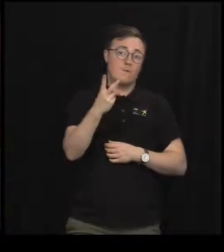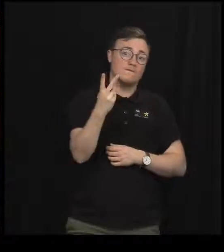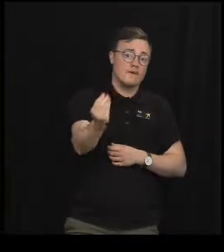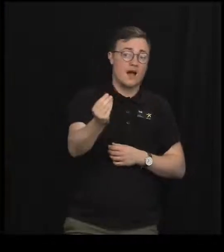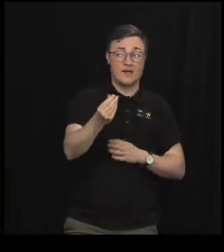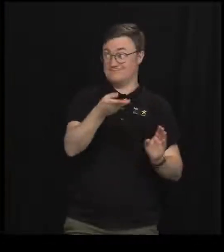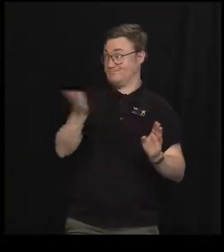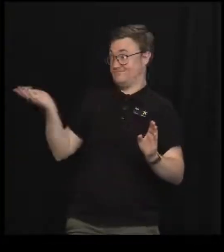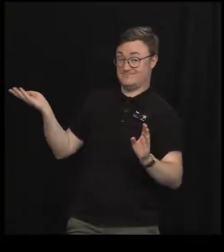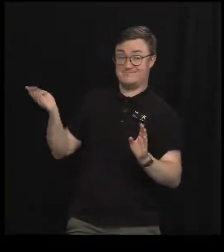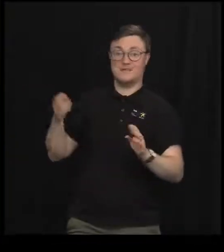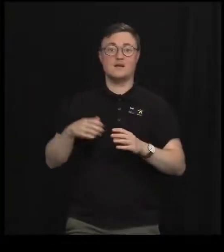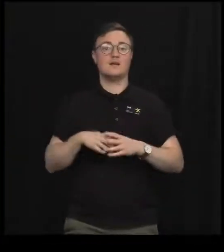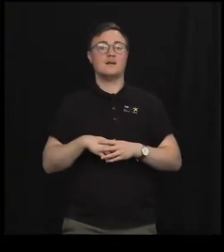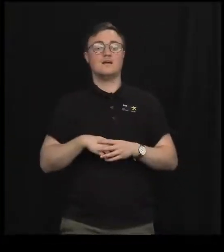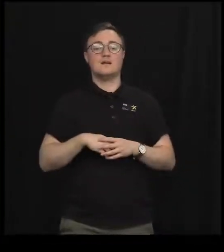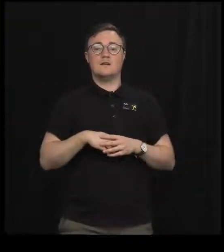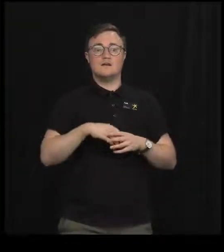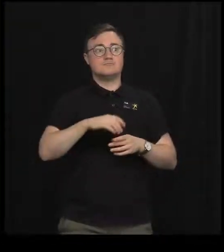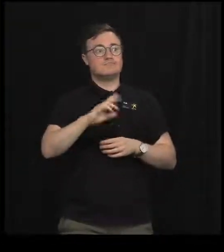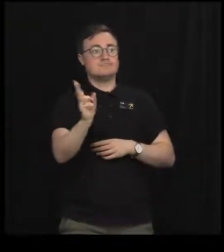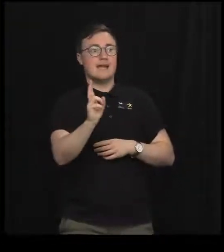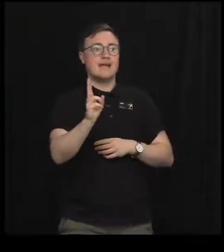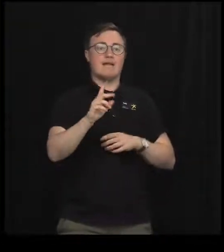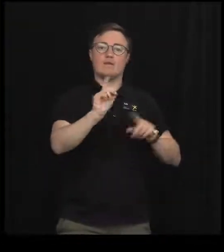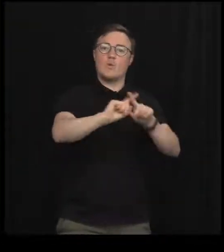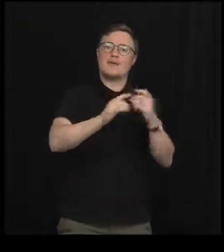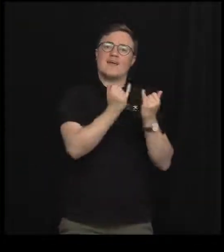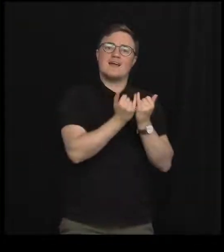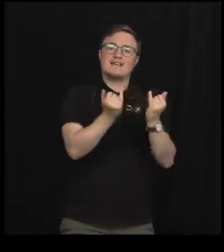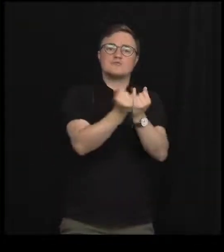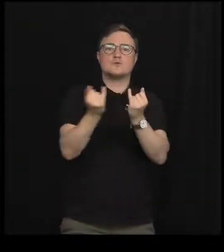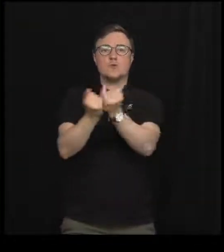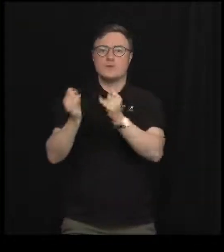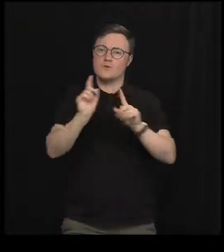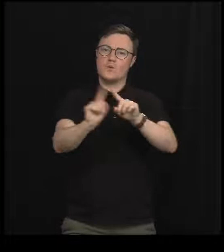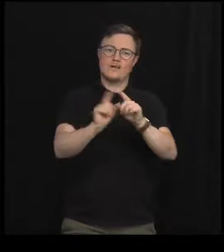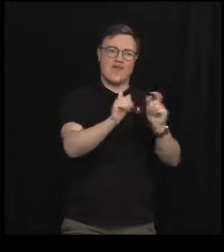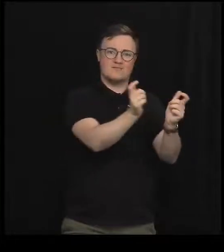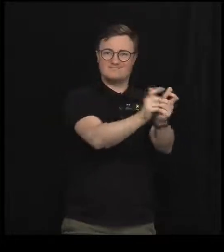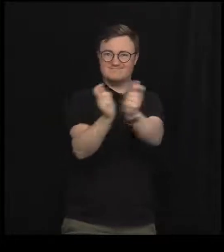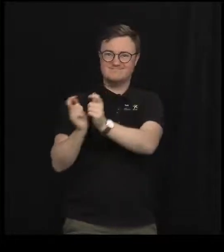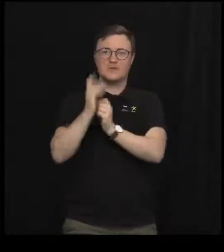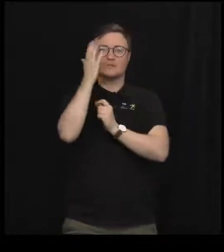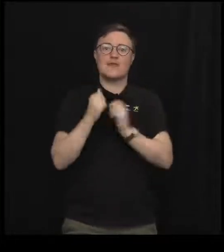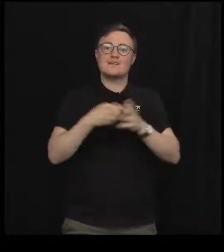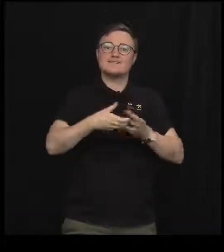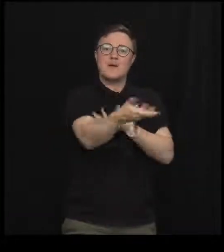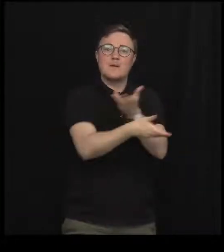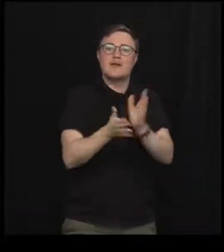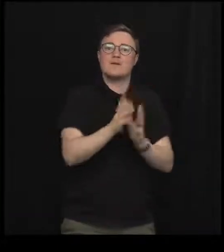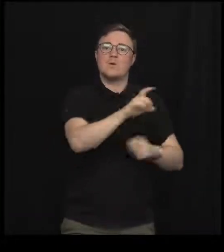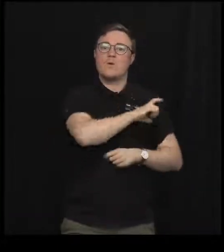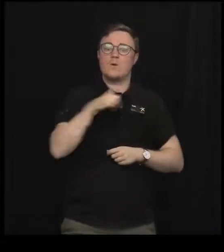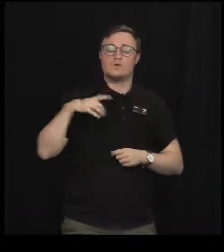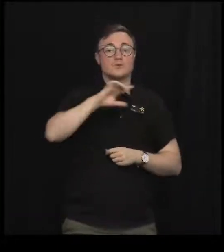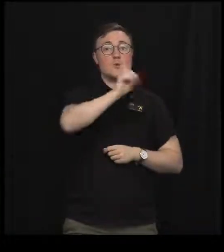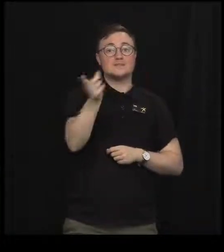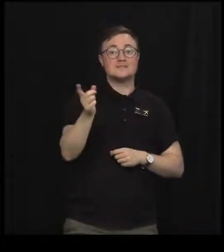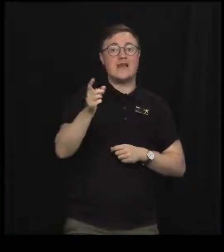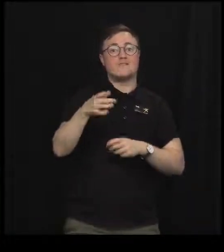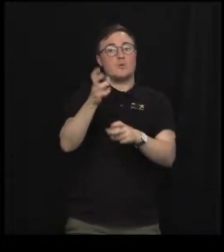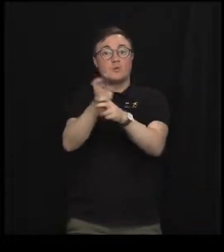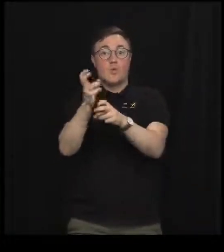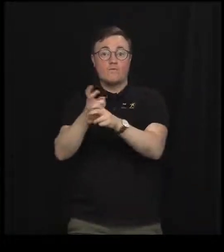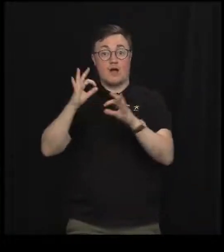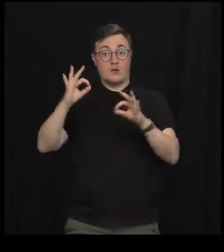here. Look for institutions to co-ideate with us and then go and test them in the global south. Does that work in Ghana?